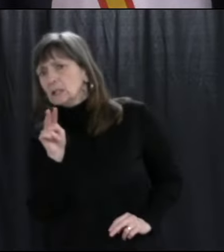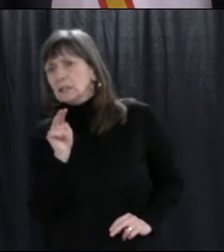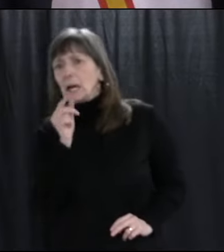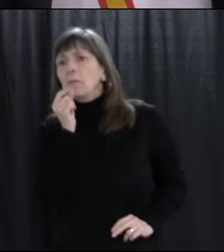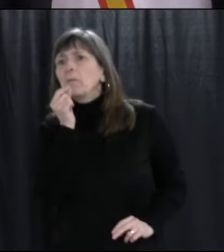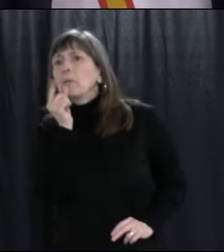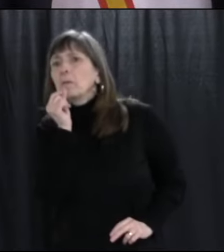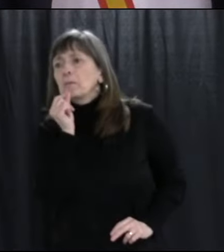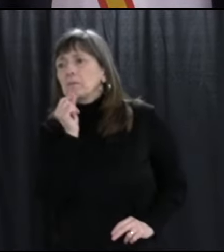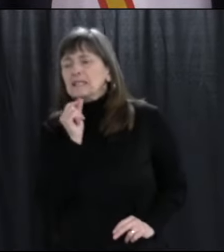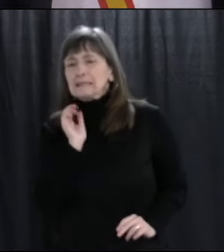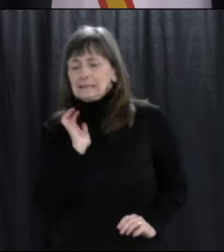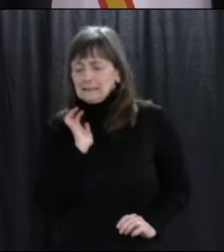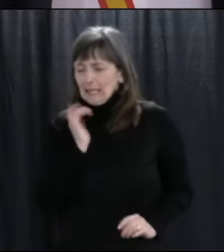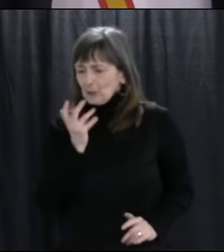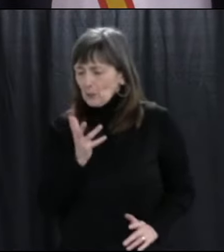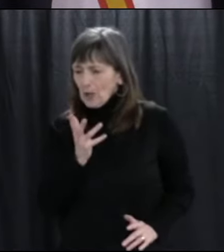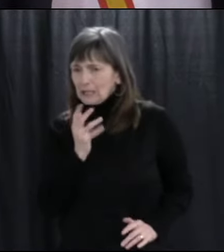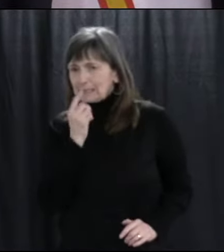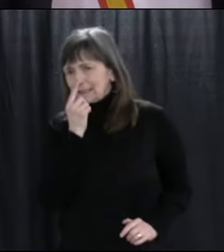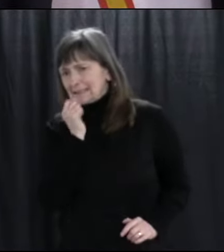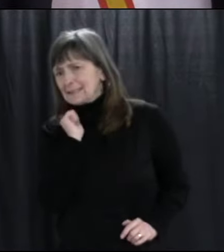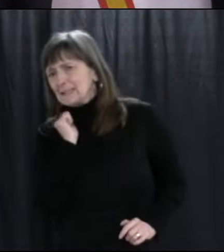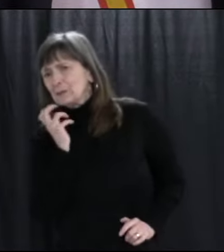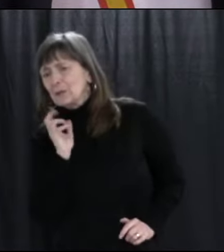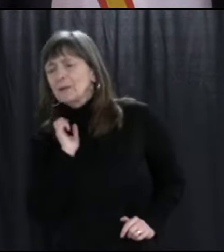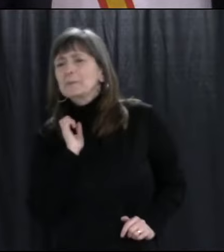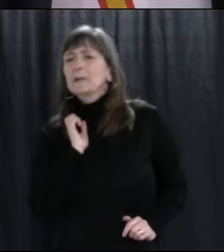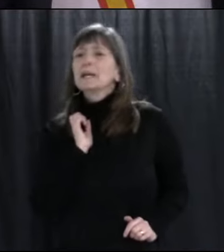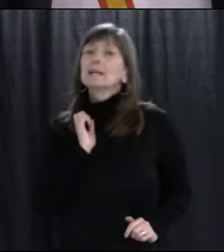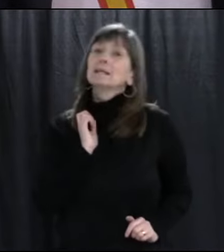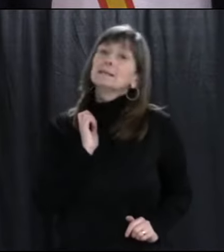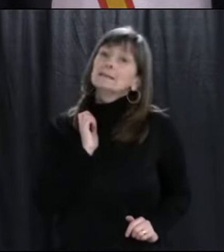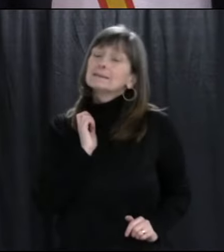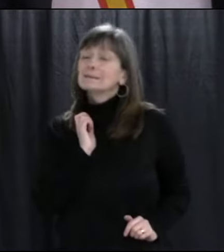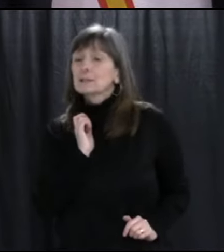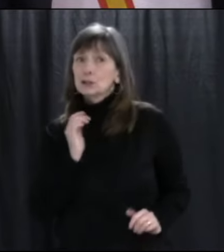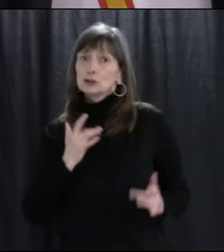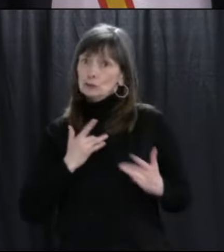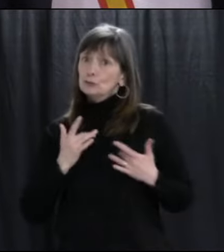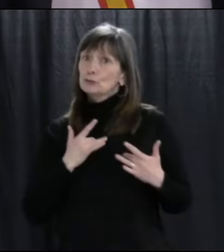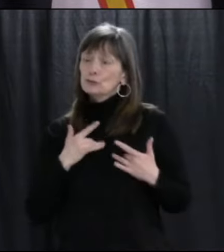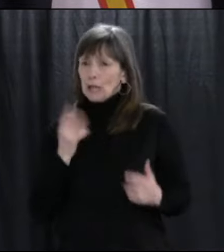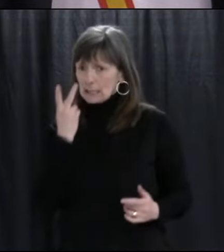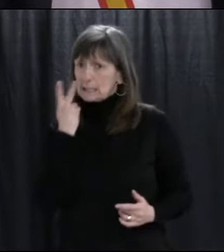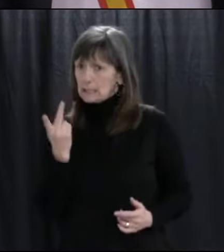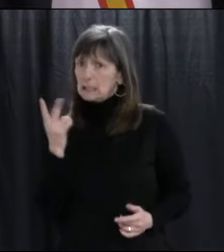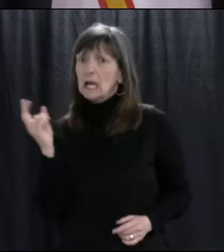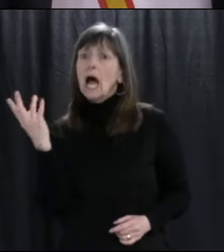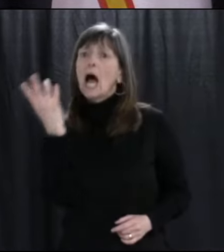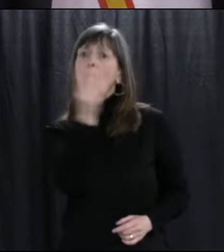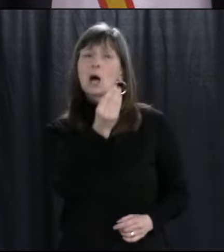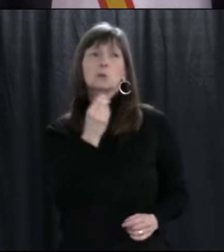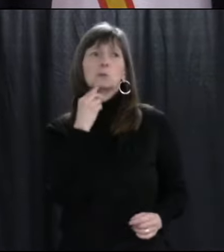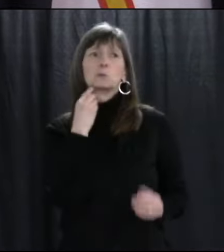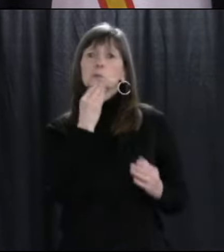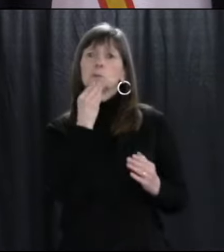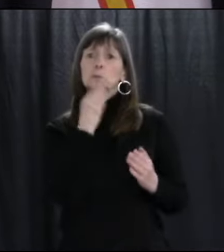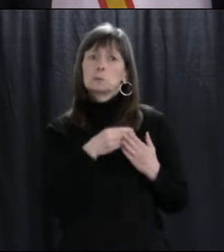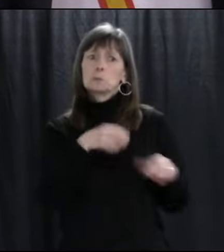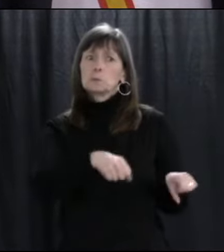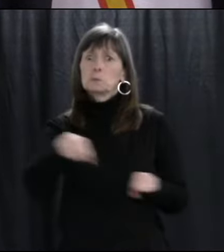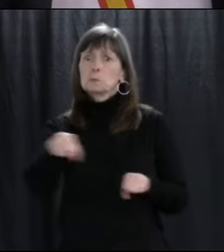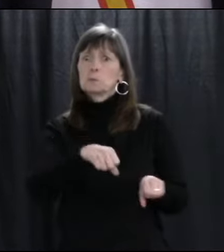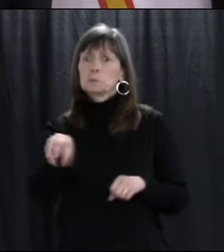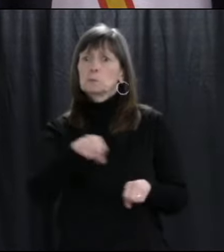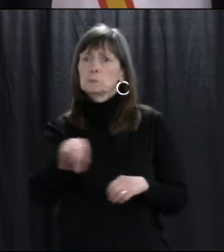tattling on their neighbors and that sort of thing. But if you have concerns, certainly you can reach out